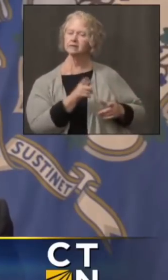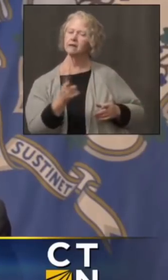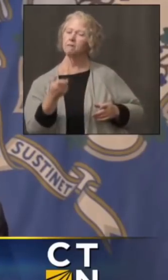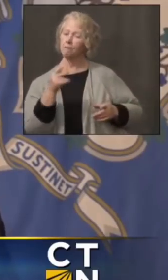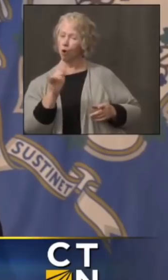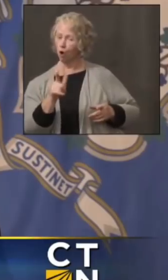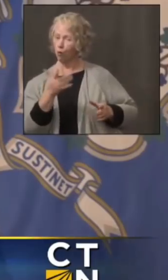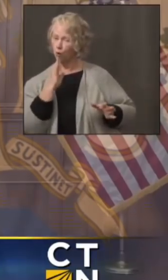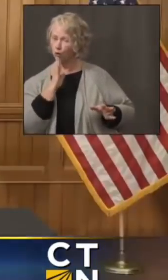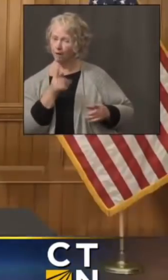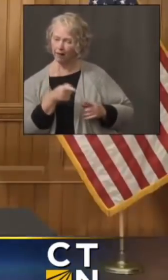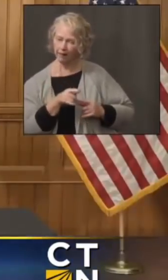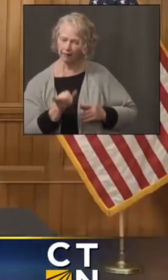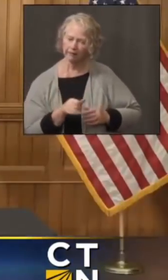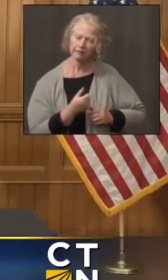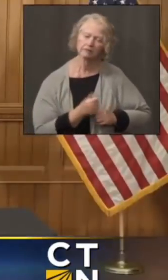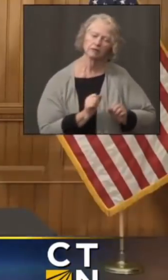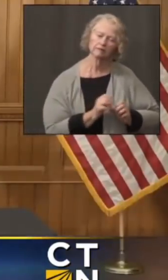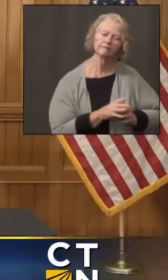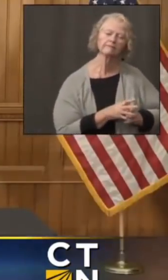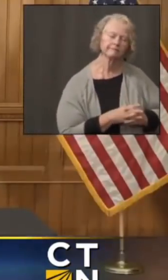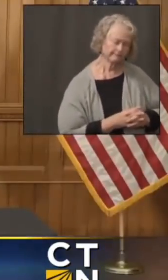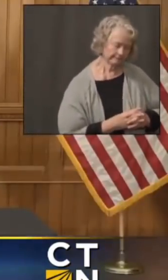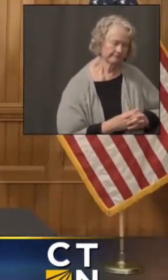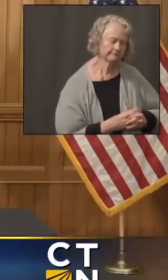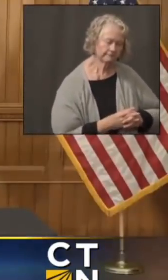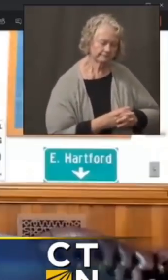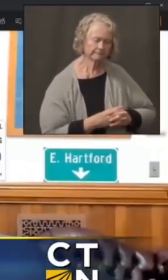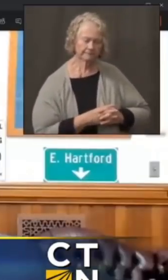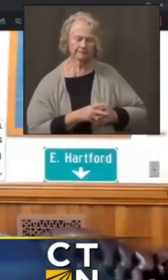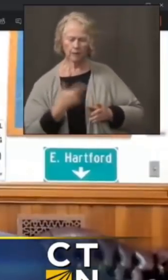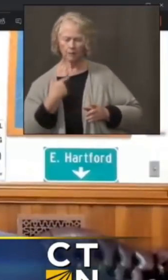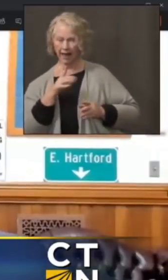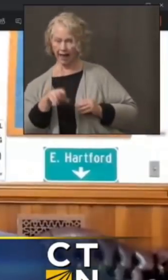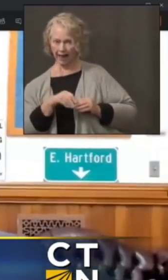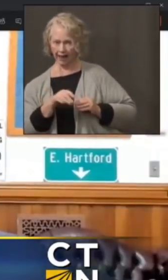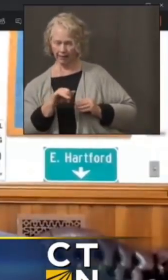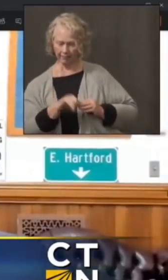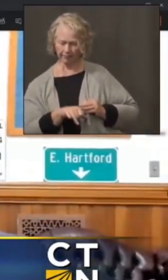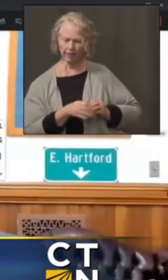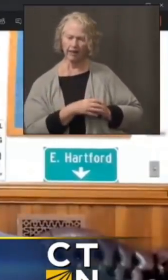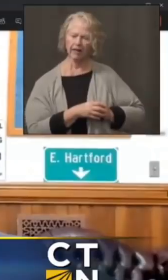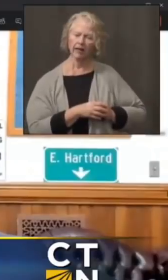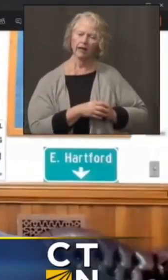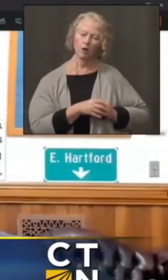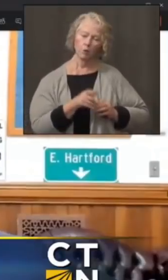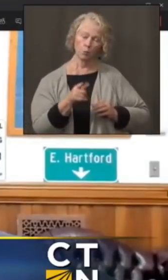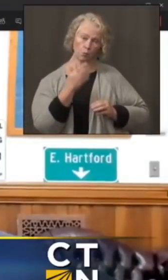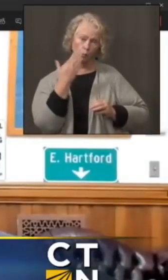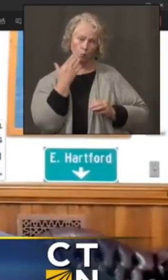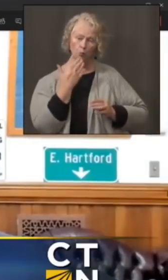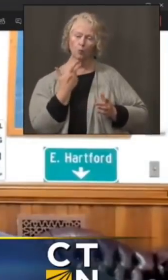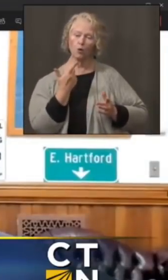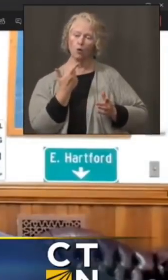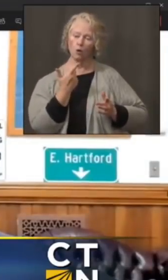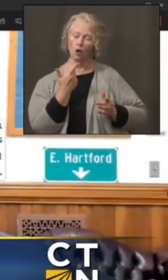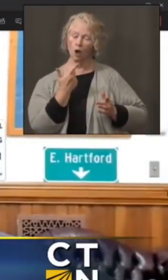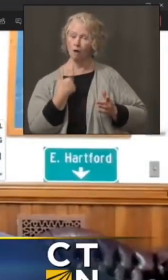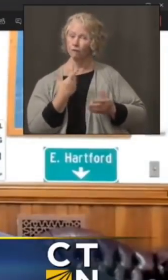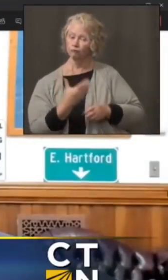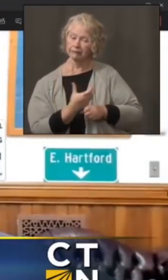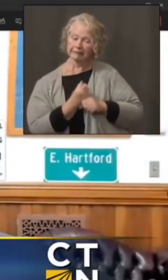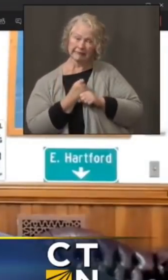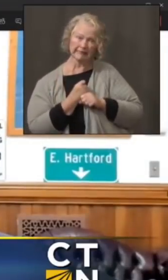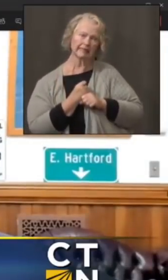well. Yeah, I'll add one item and then talk about security. As you know, we have received a record number